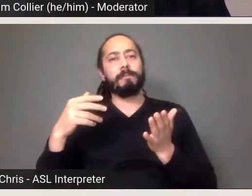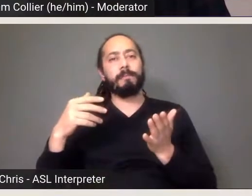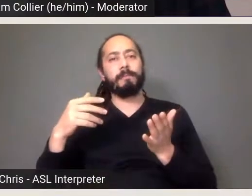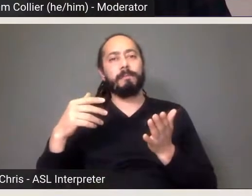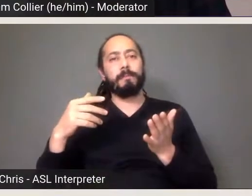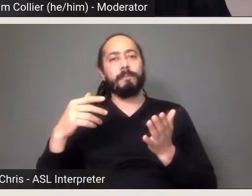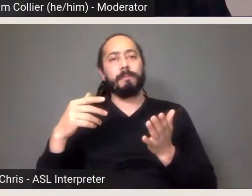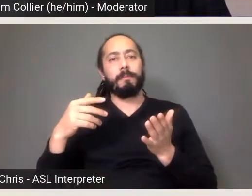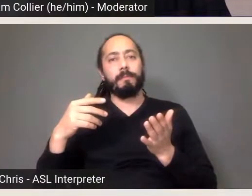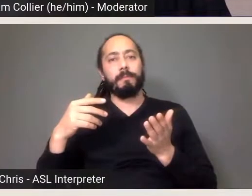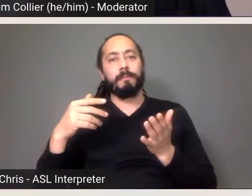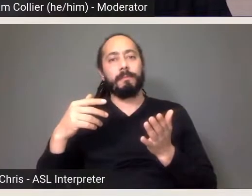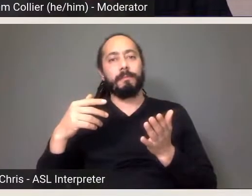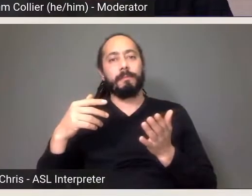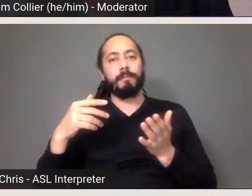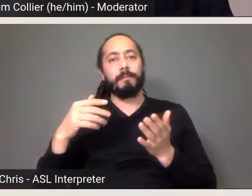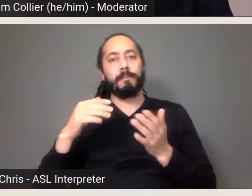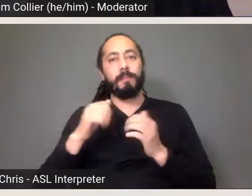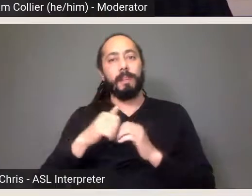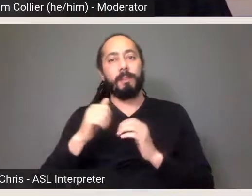Onomichi?